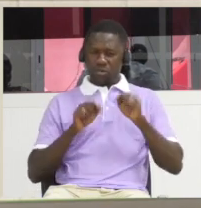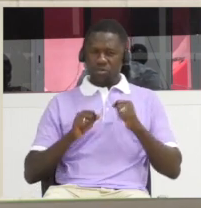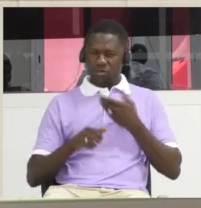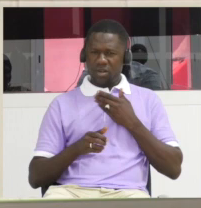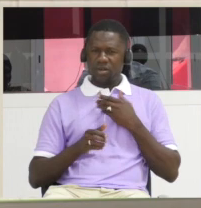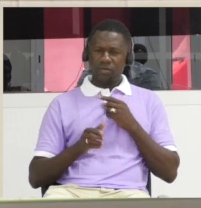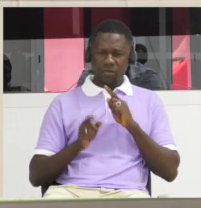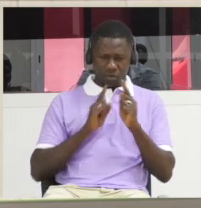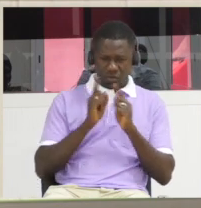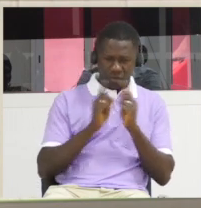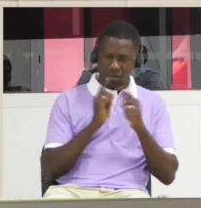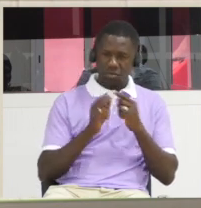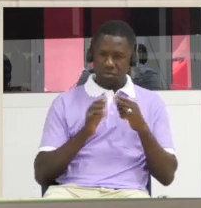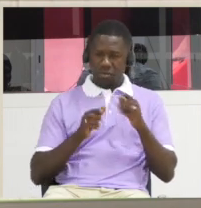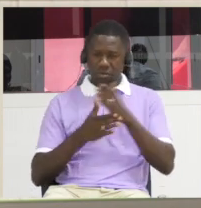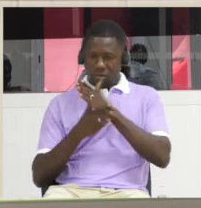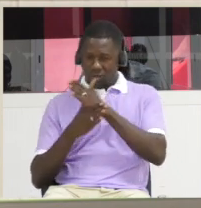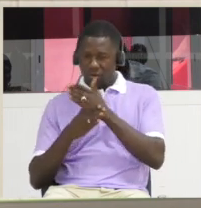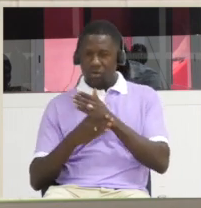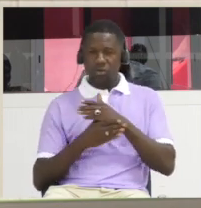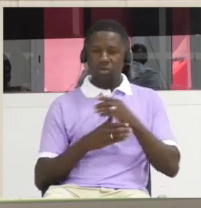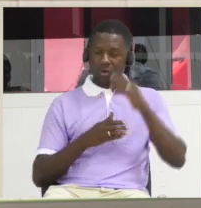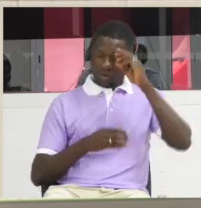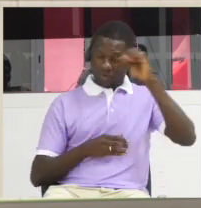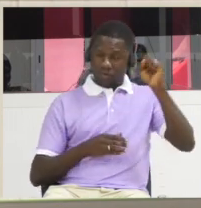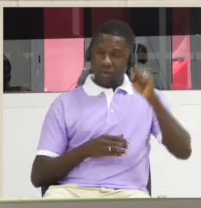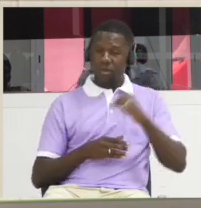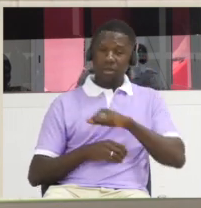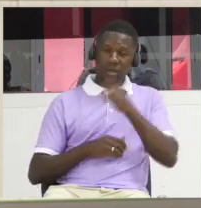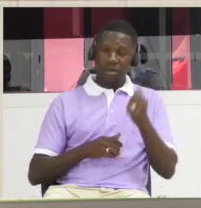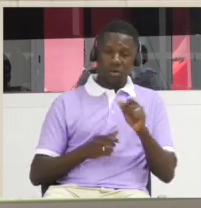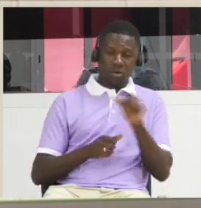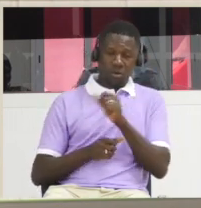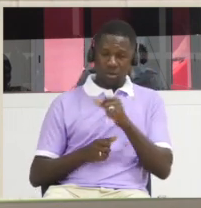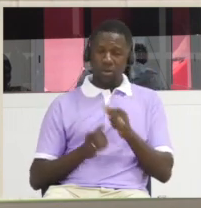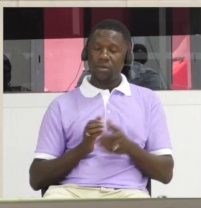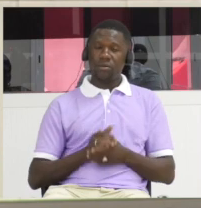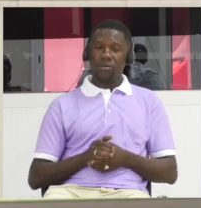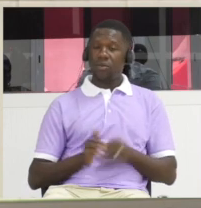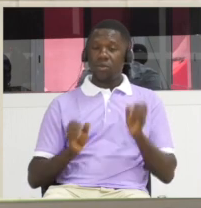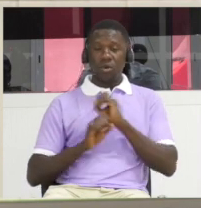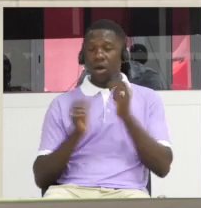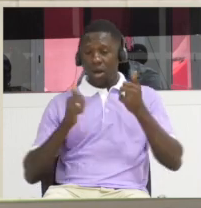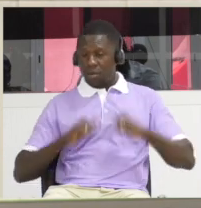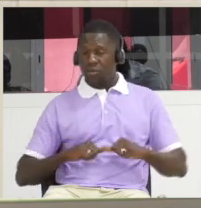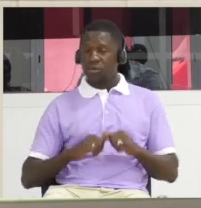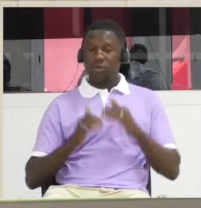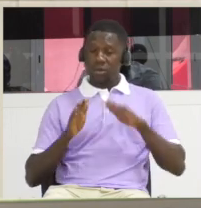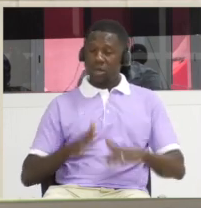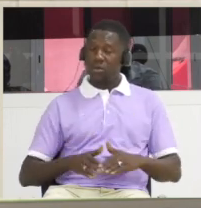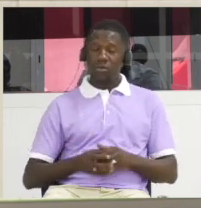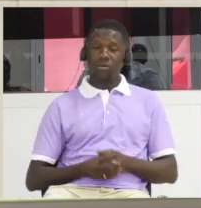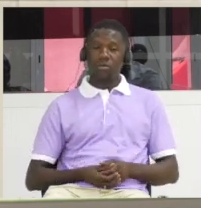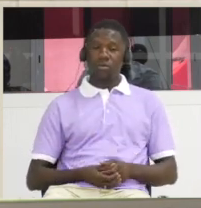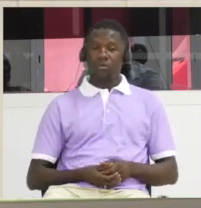consultations between those officials and the president, which did not filter down, for